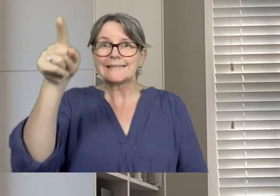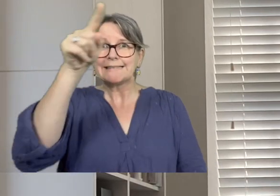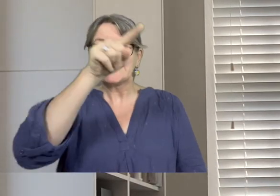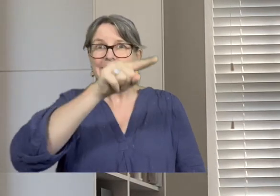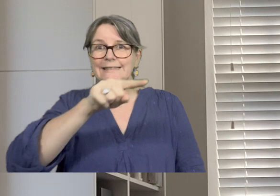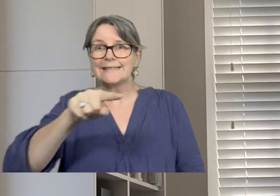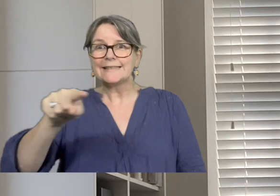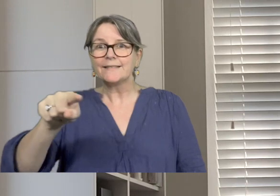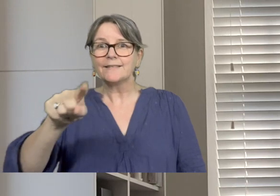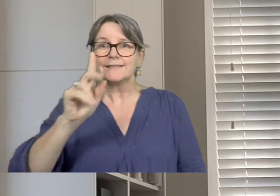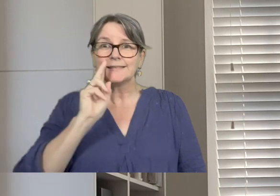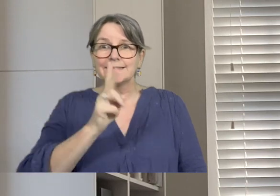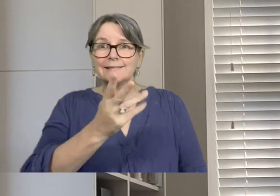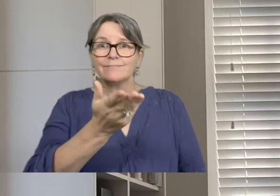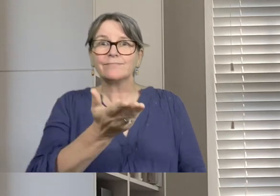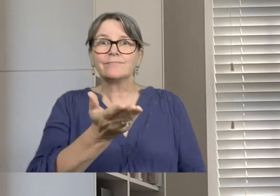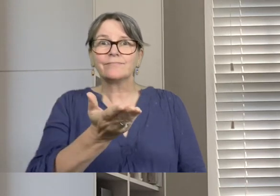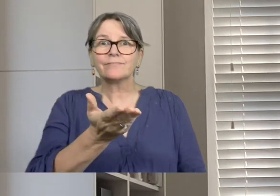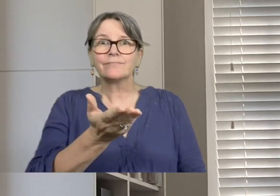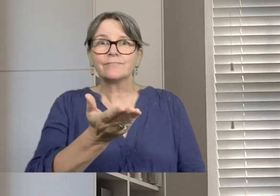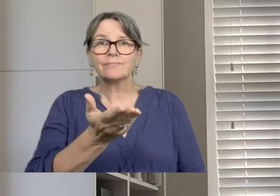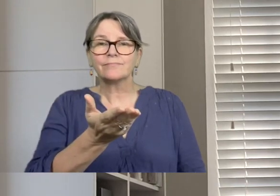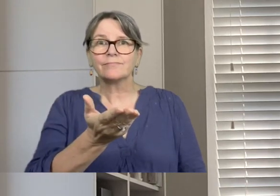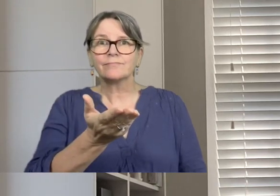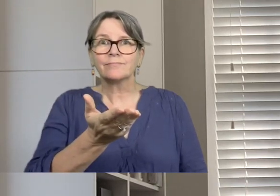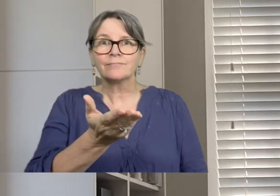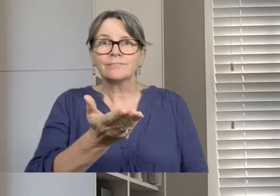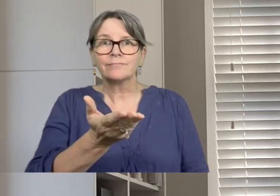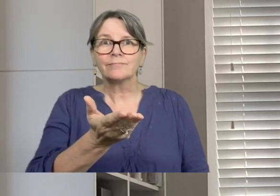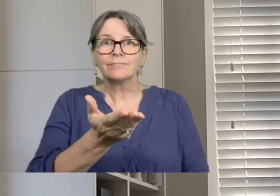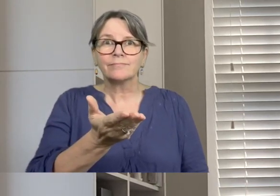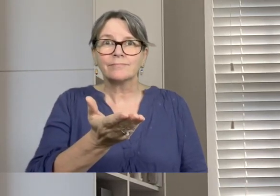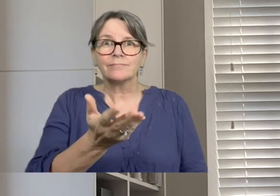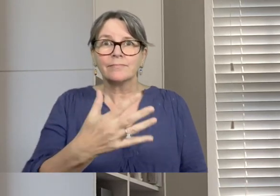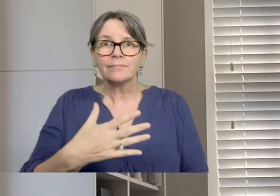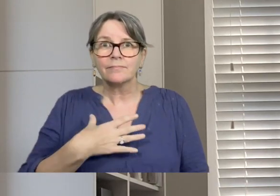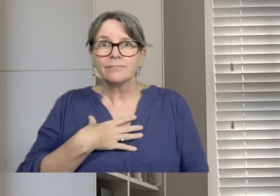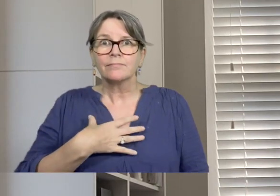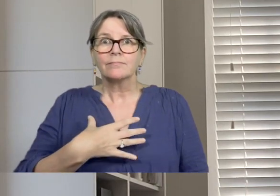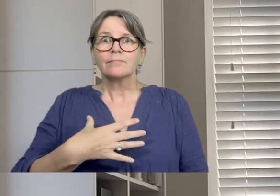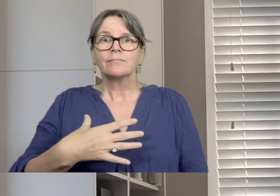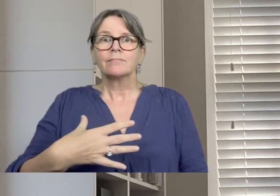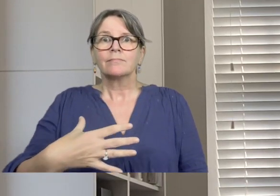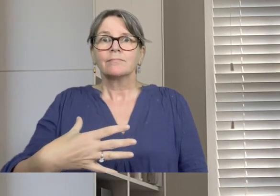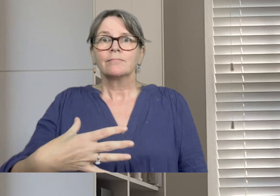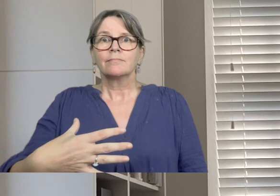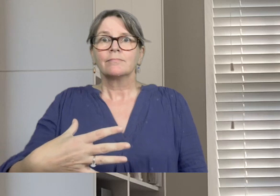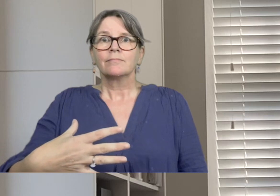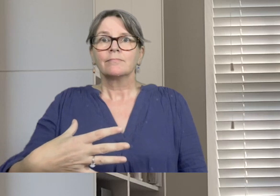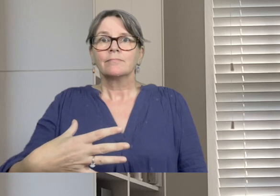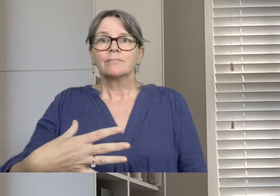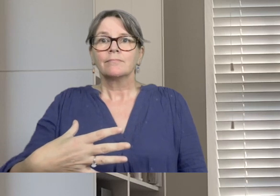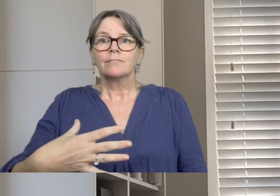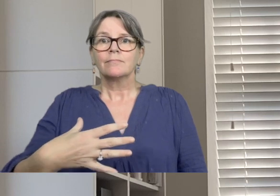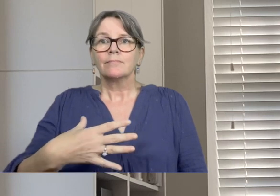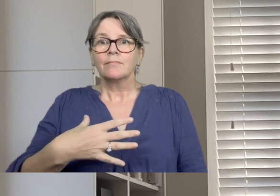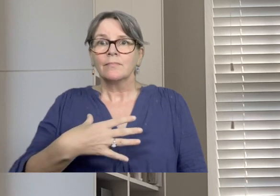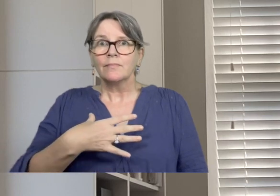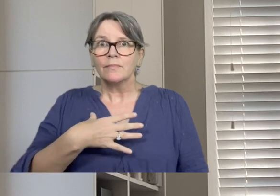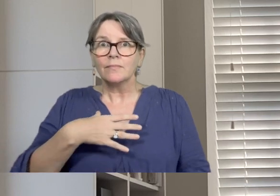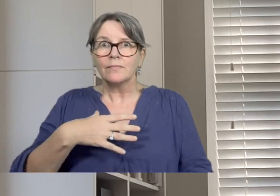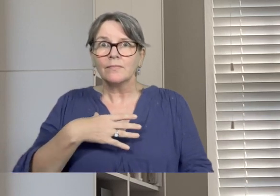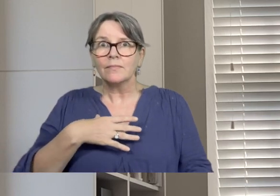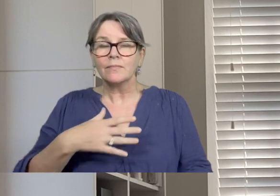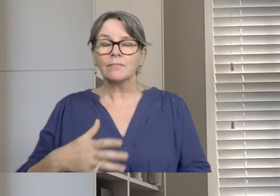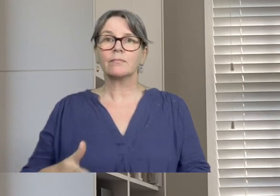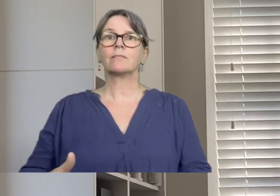in. As we breathe out, try to go in both directions a little bit more. We're going to breathe in. As we breathe